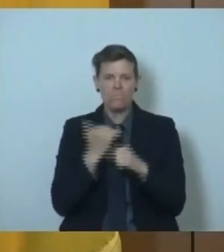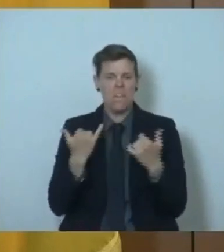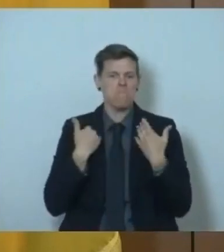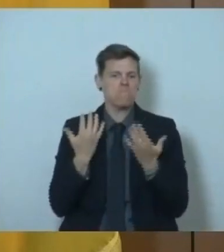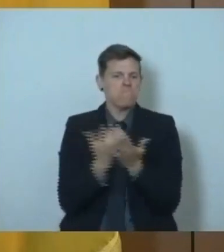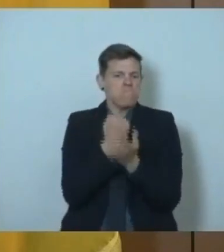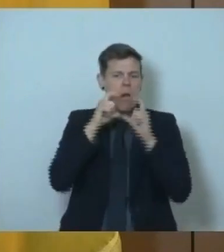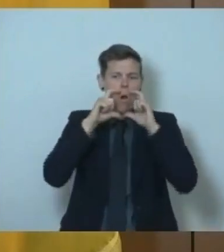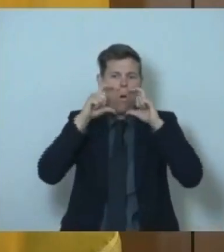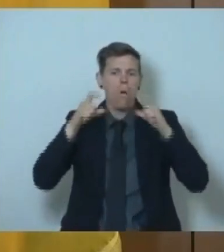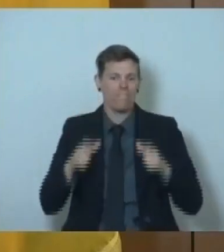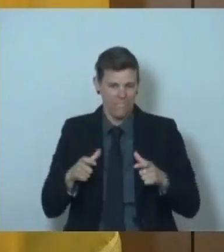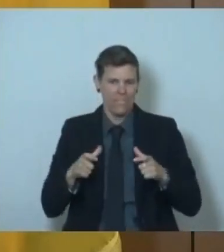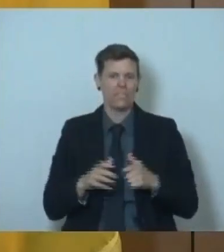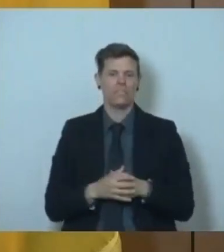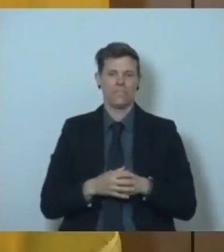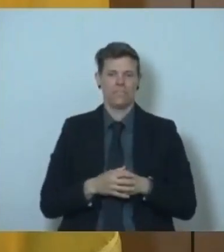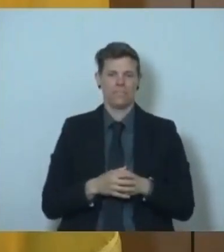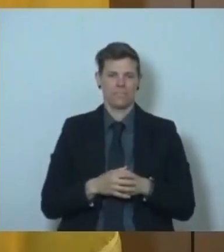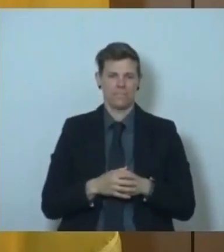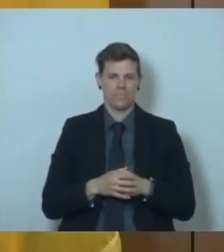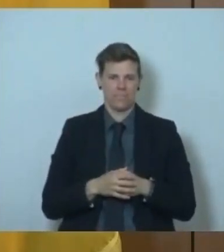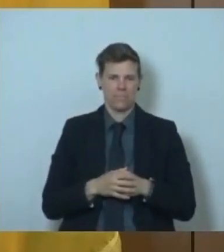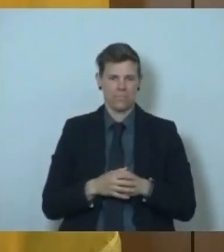think I'm going to try to do this because it's